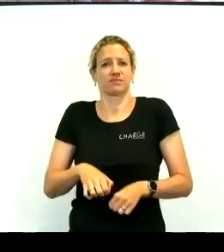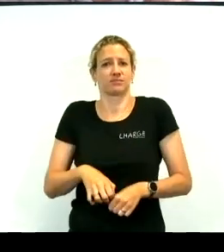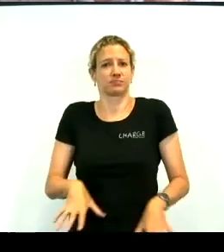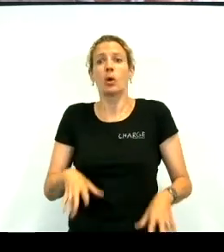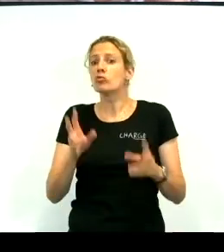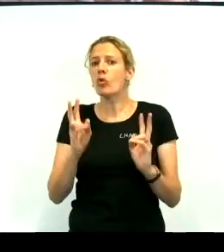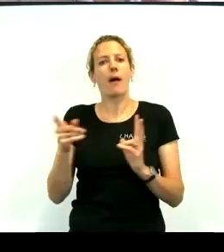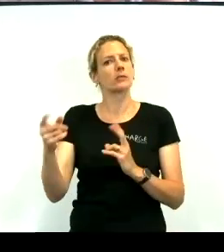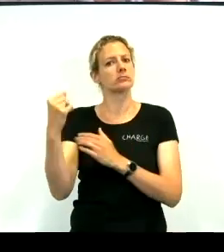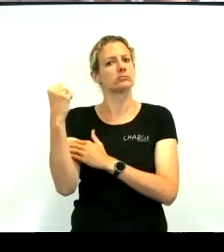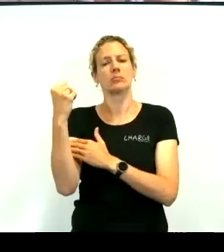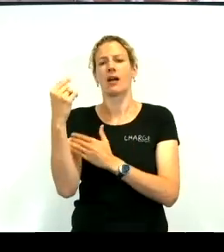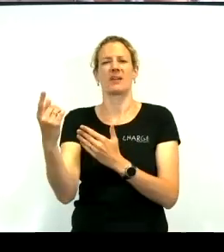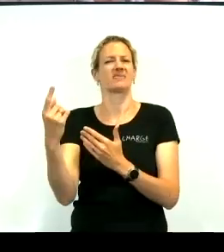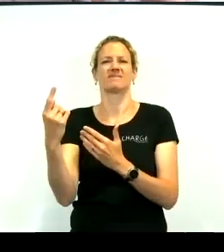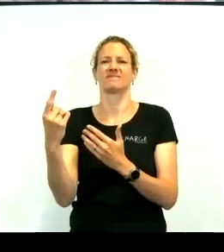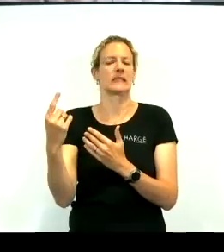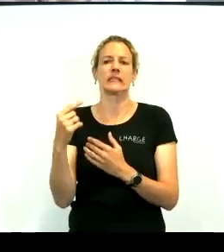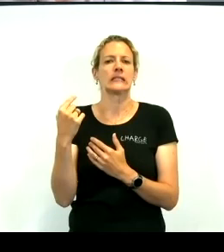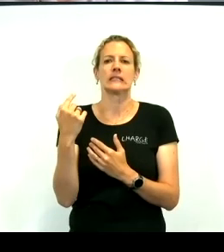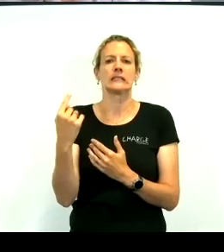is full. So